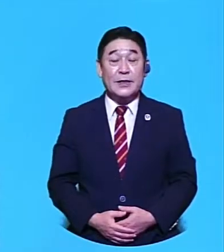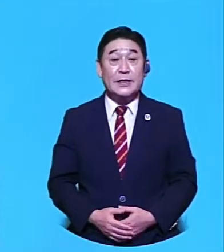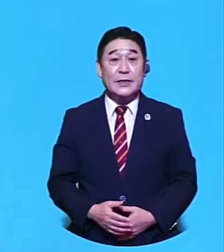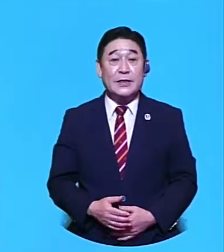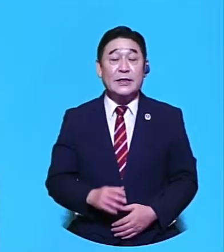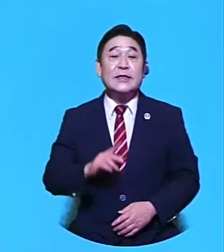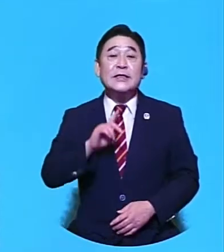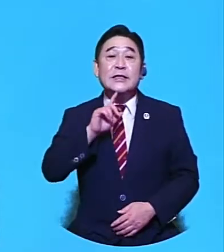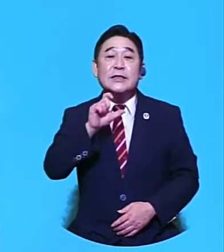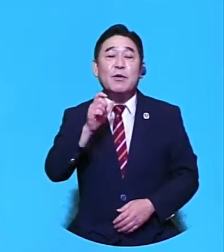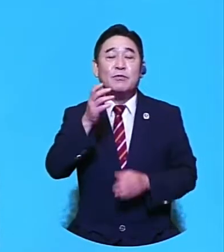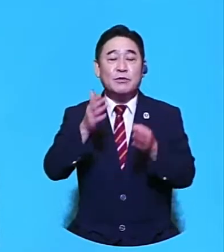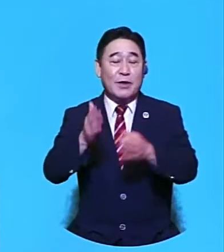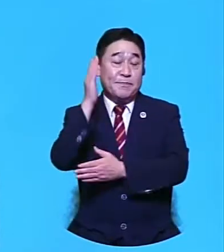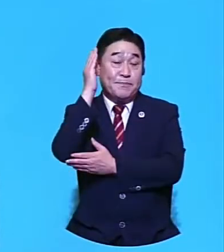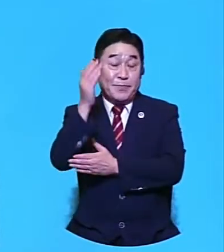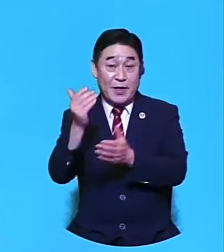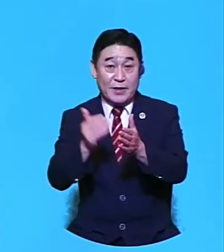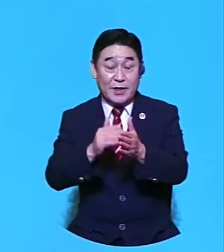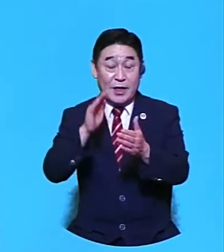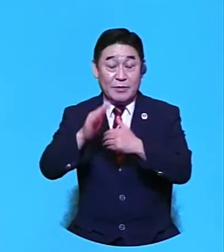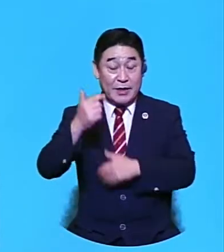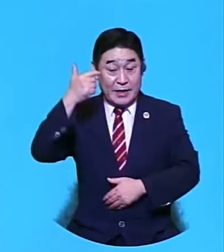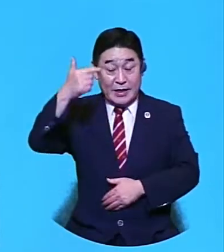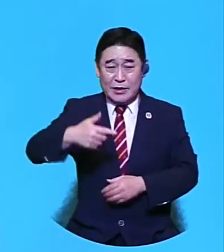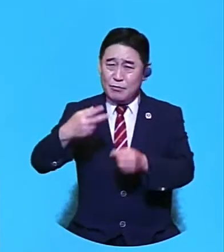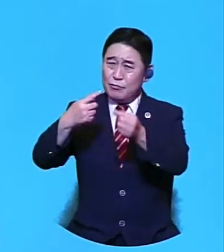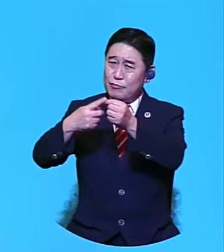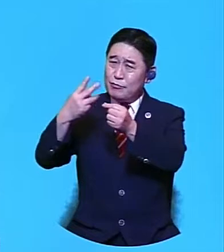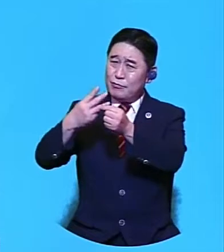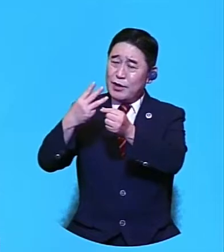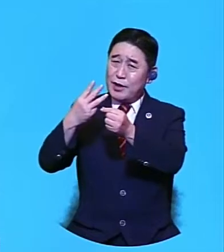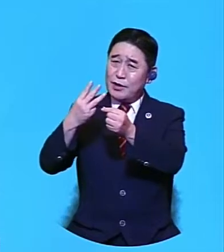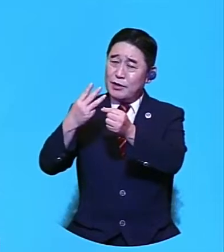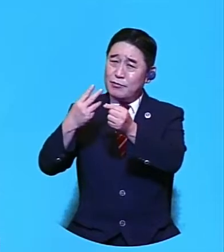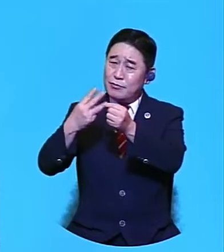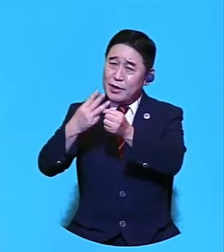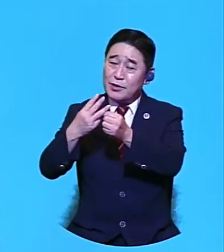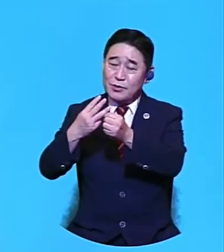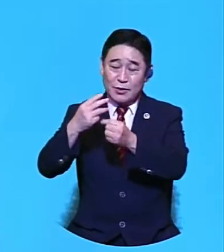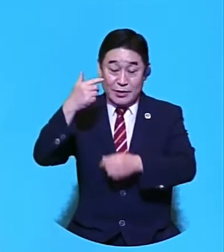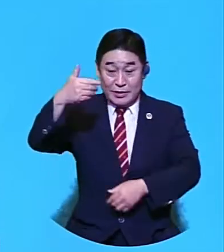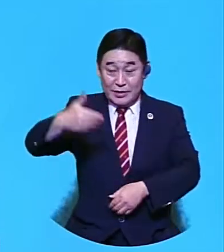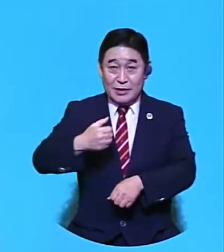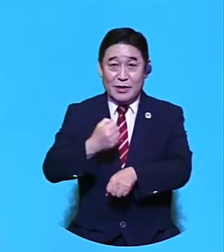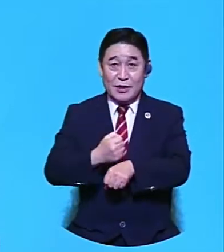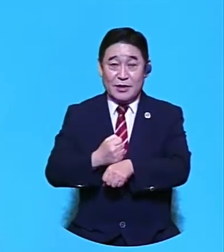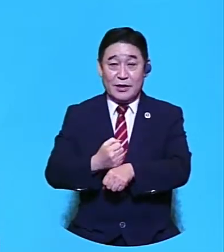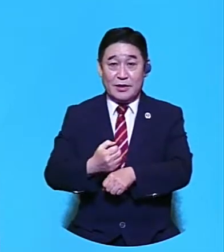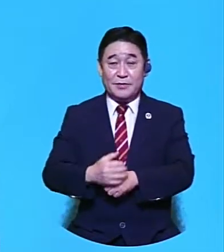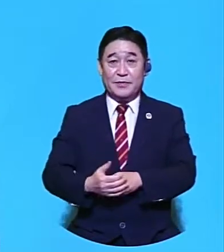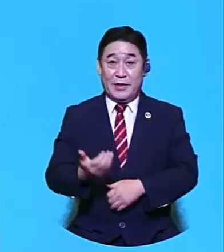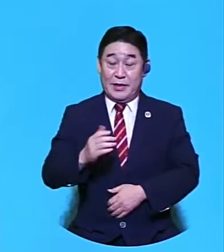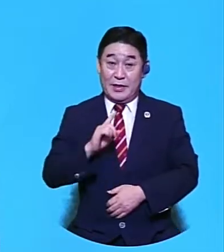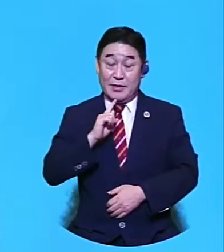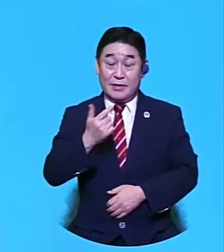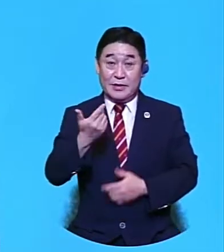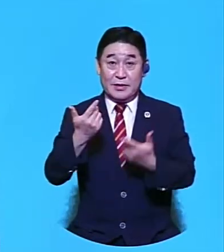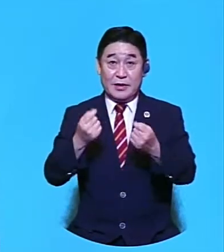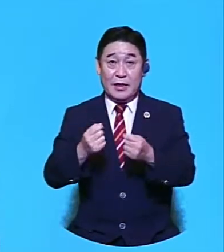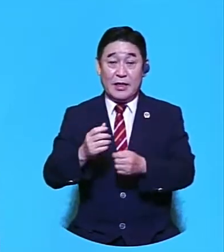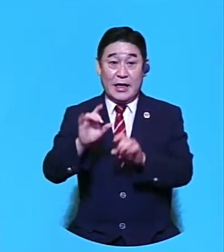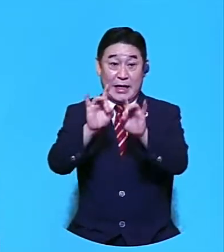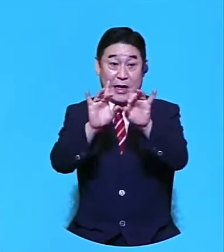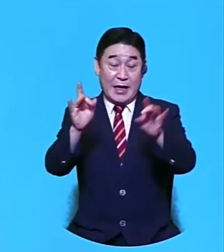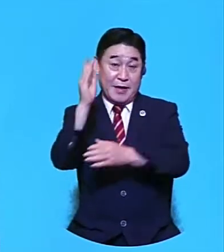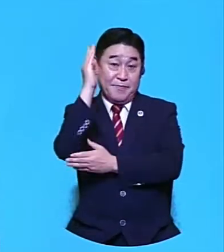2-3 Q&As from the floors. And as I said, each speaker at the first, they have